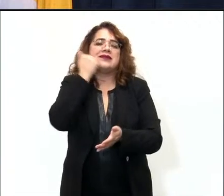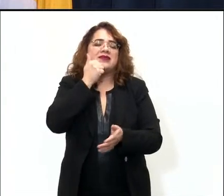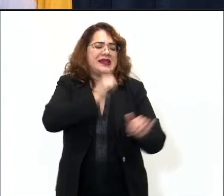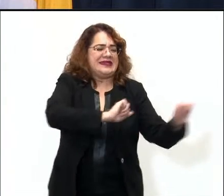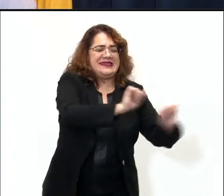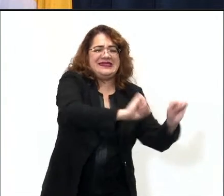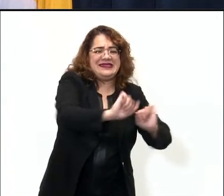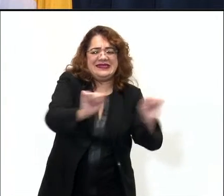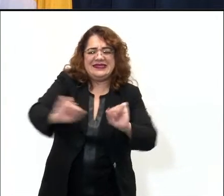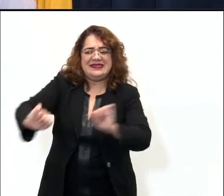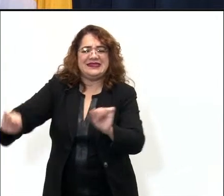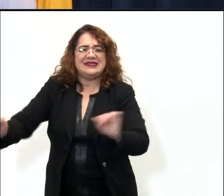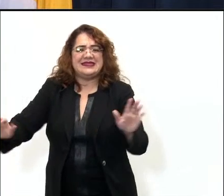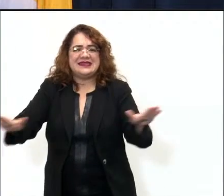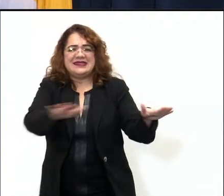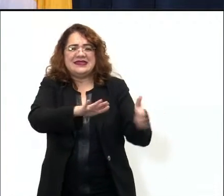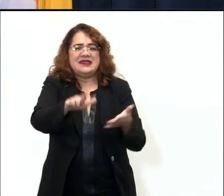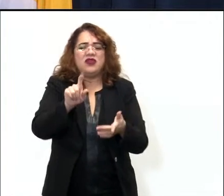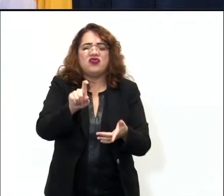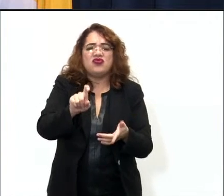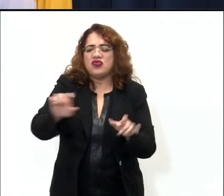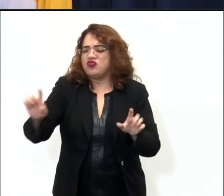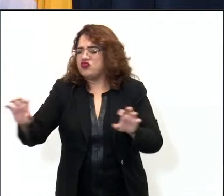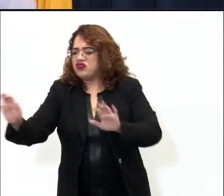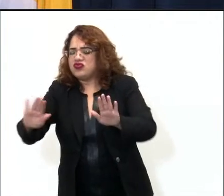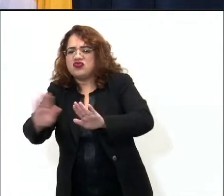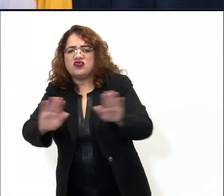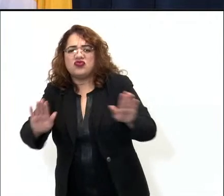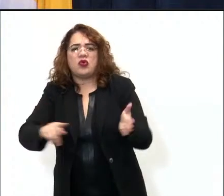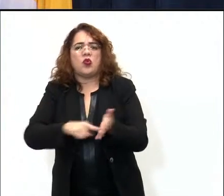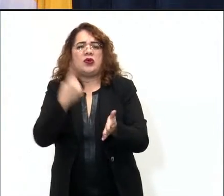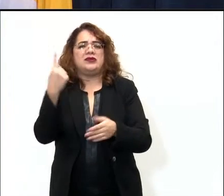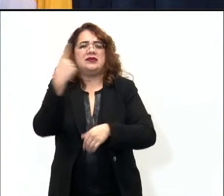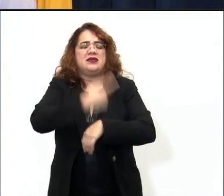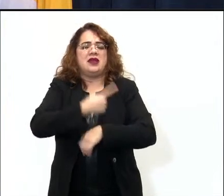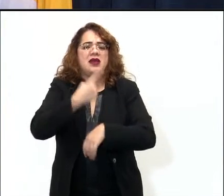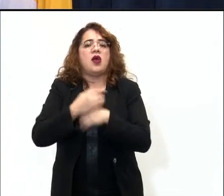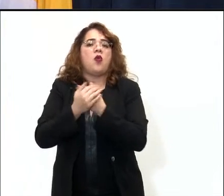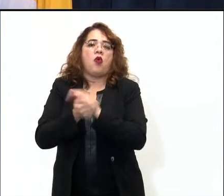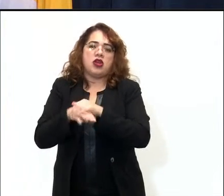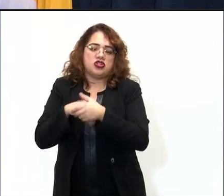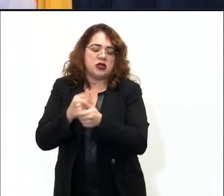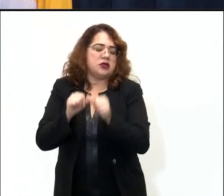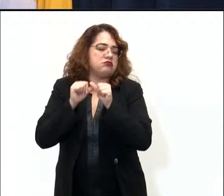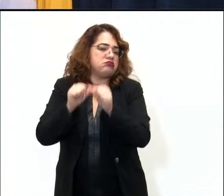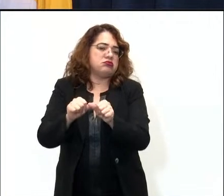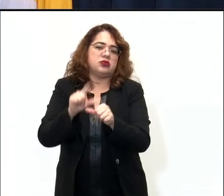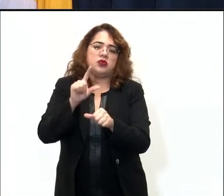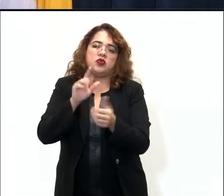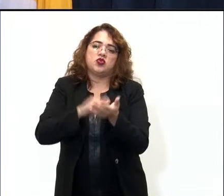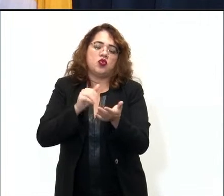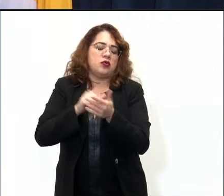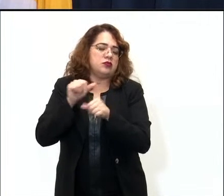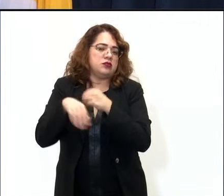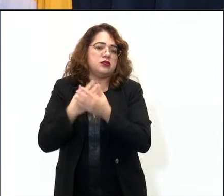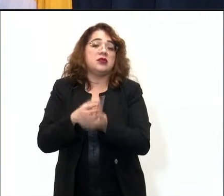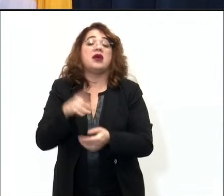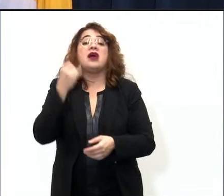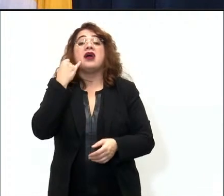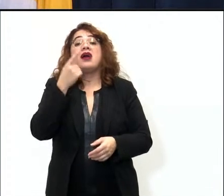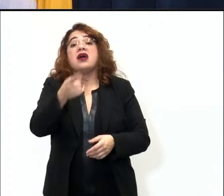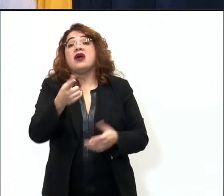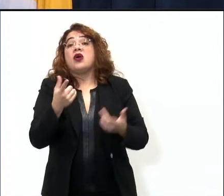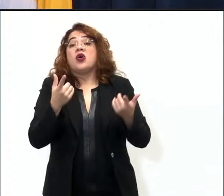hands really well. Your household should see if you have friends or neighbors or family members or delivery services or